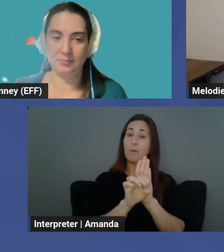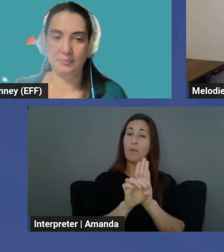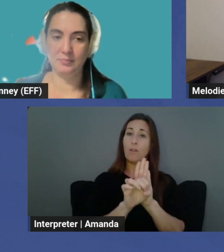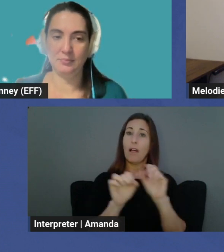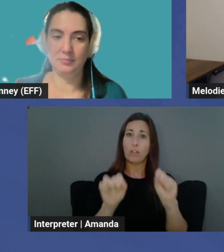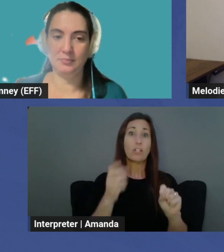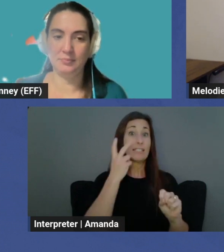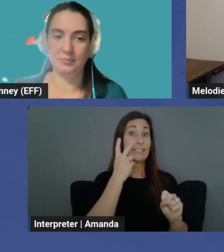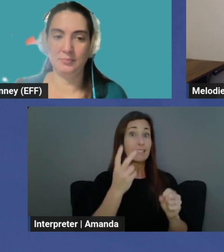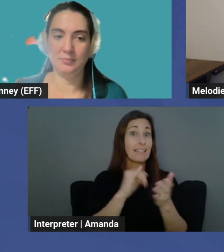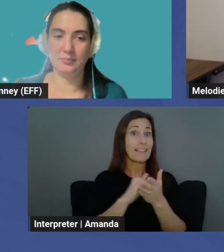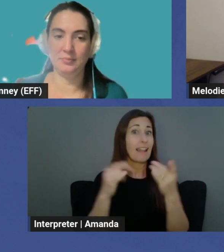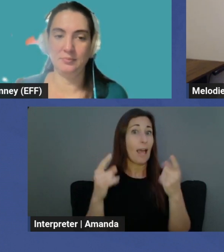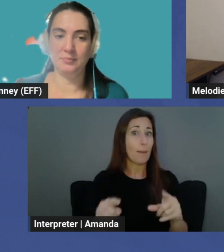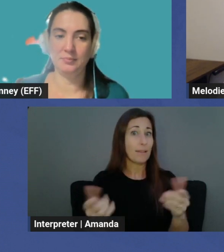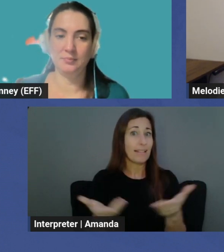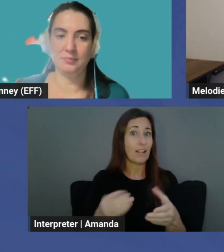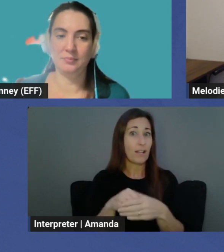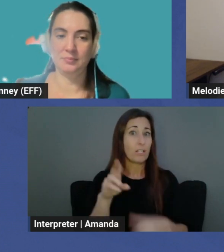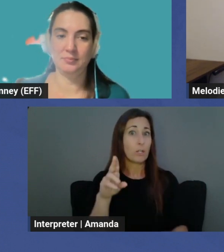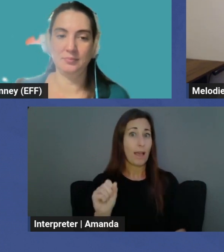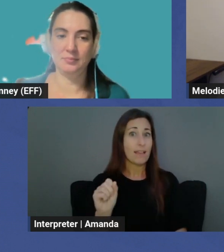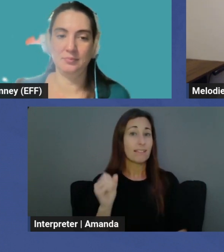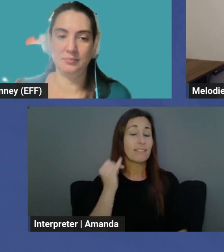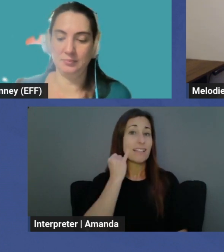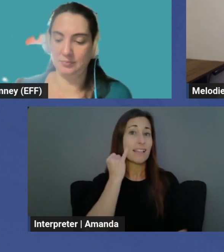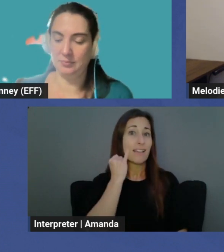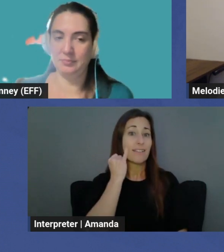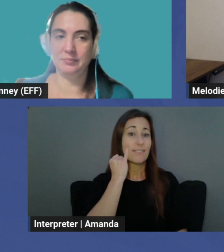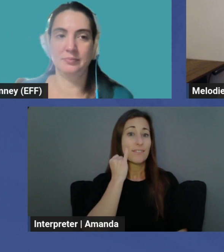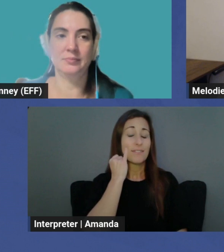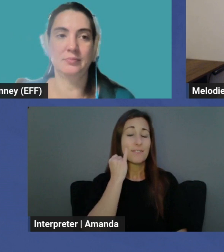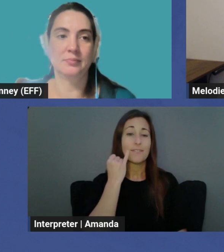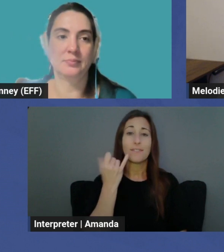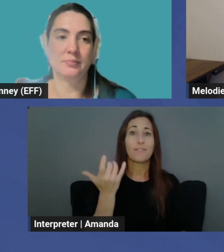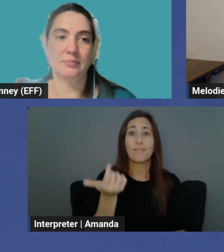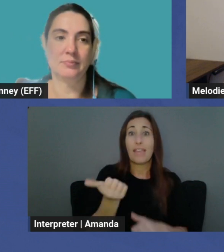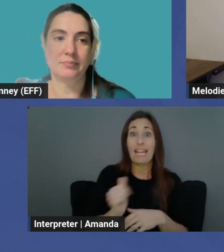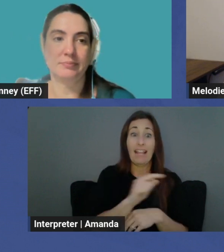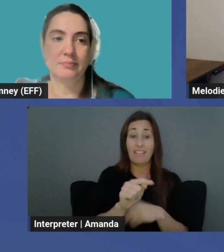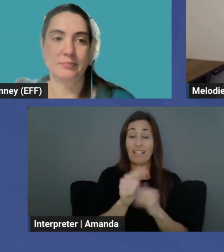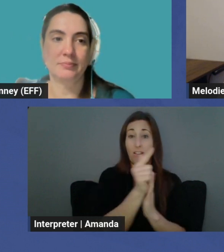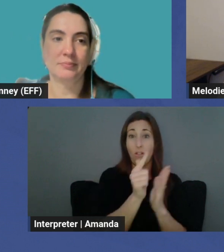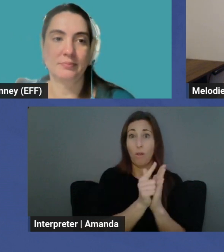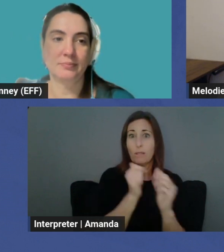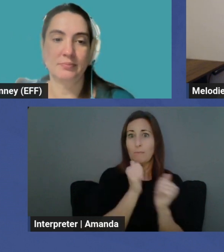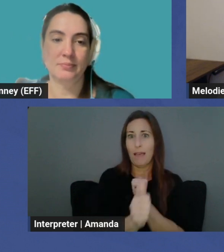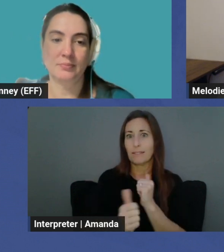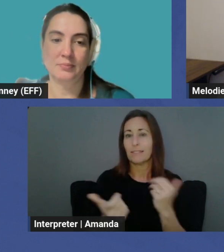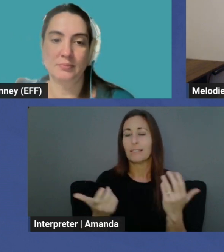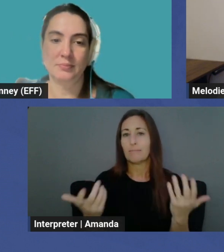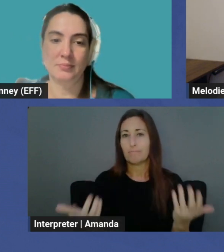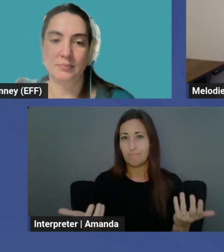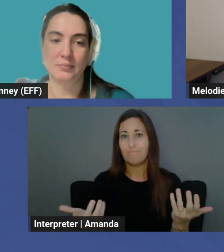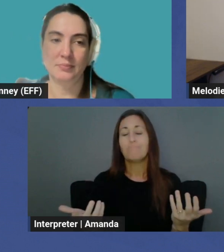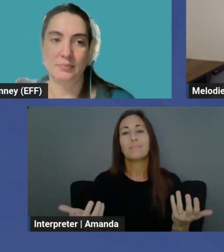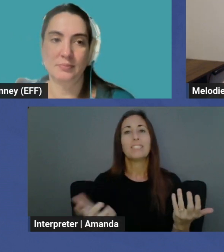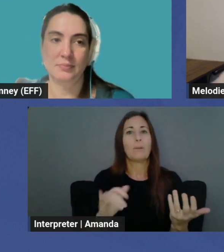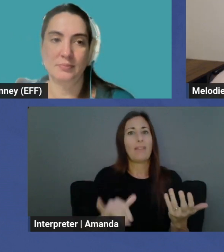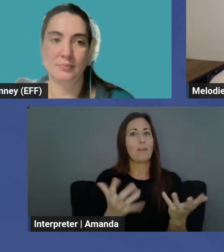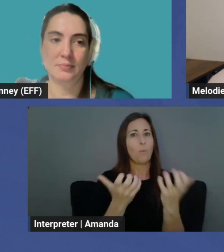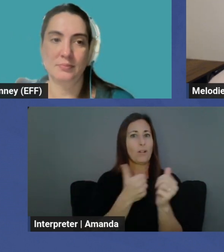happening here in the US should any number of these laws pass, which is what we would like to